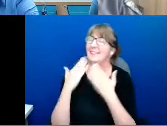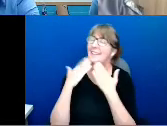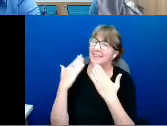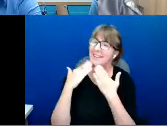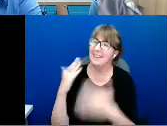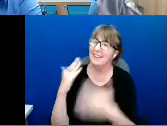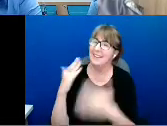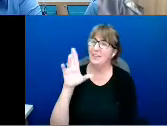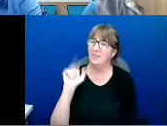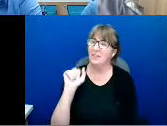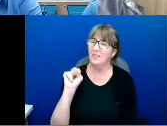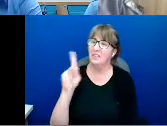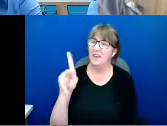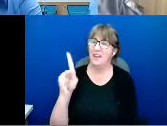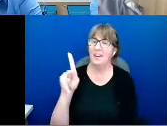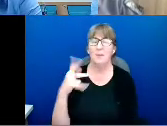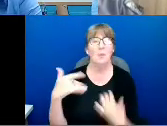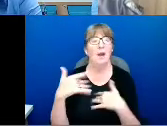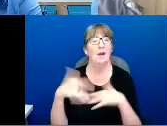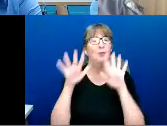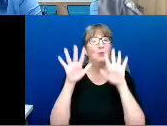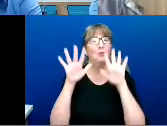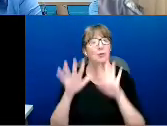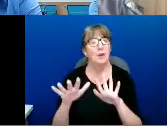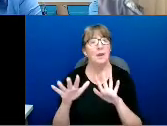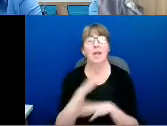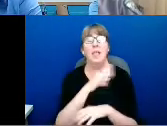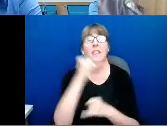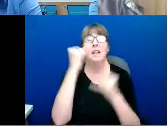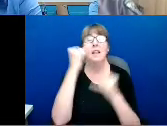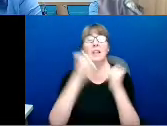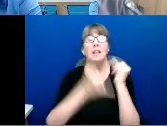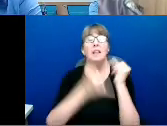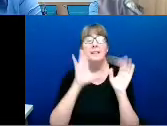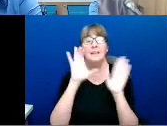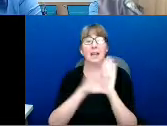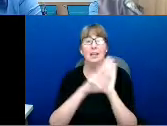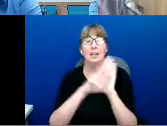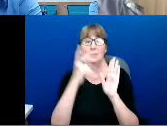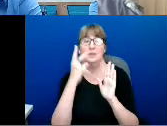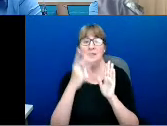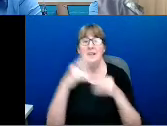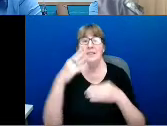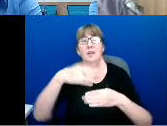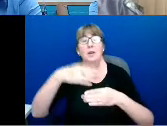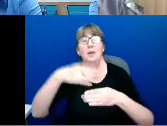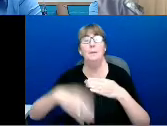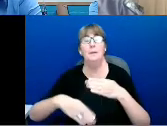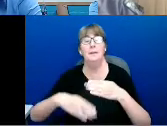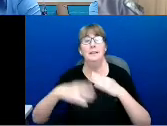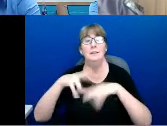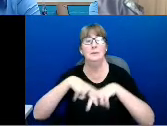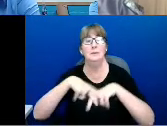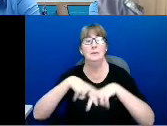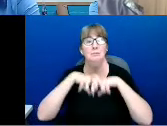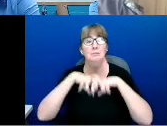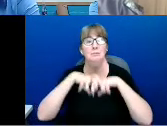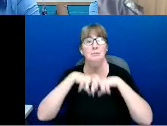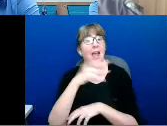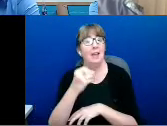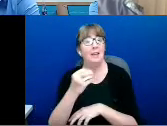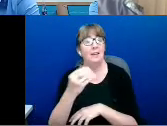was great. And this last slide, you see the finished product, but you also see a certain former employee of